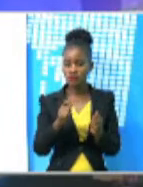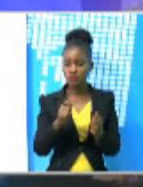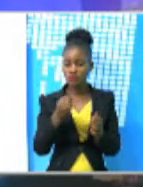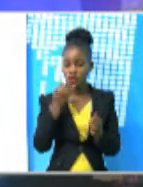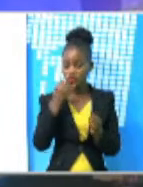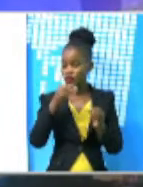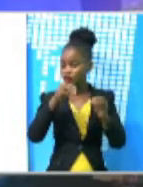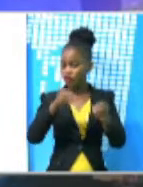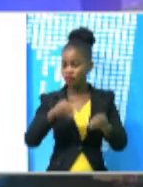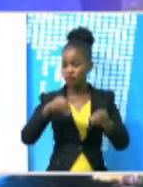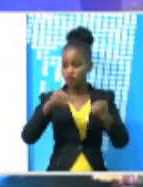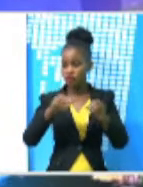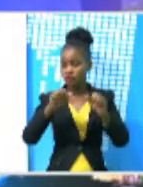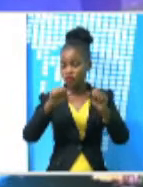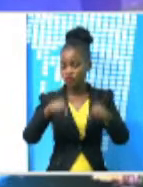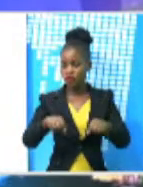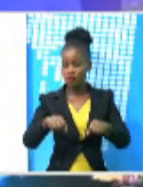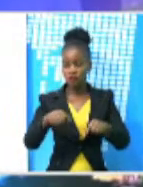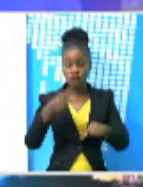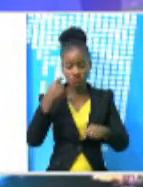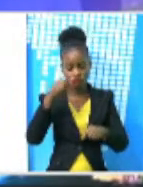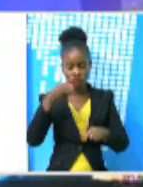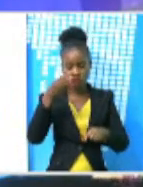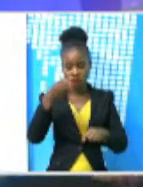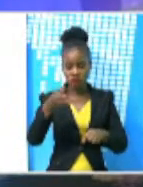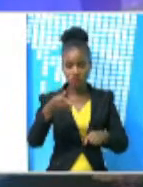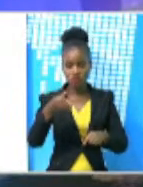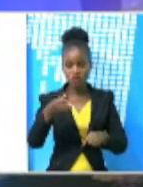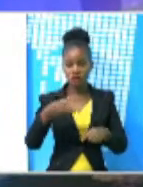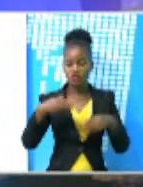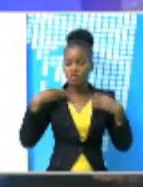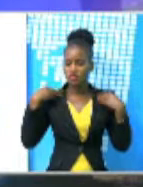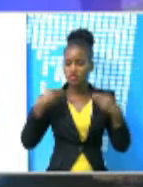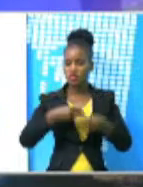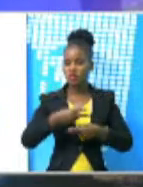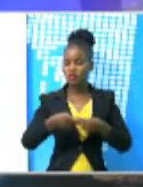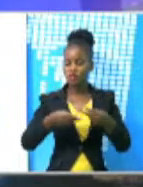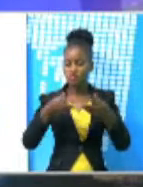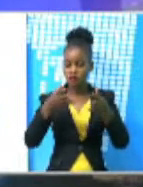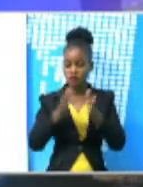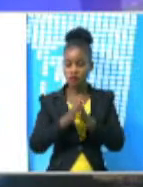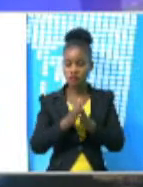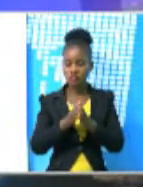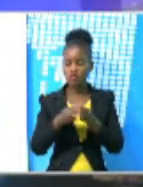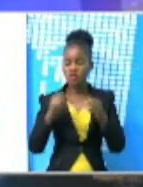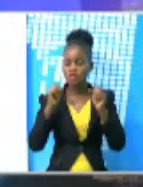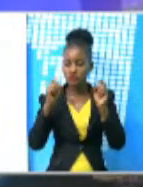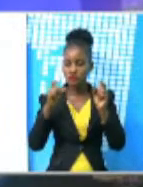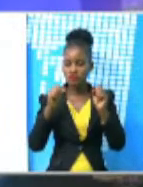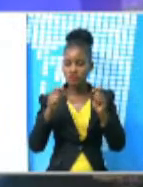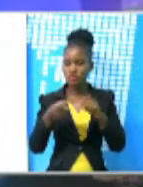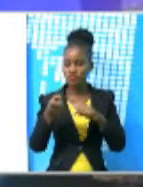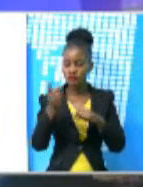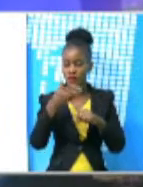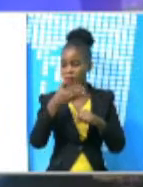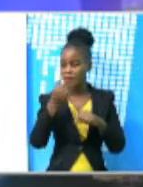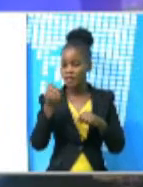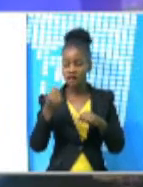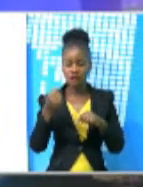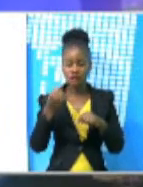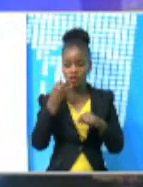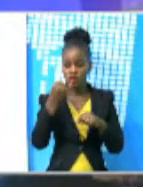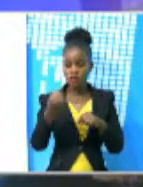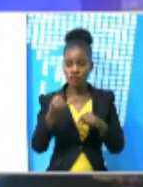farmers, as you've been able to see there, received training on fertilizer usage, disease identification, and better farming